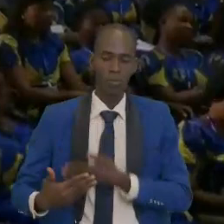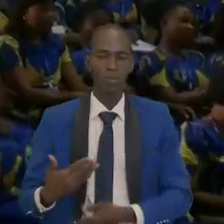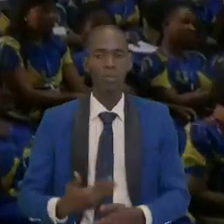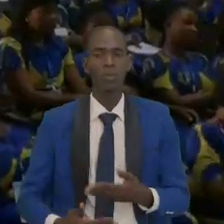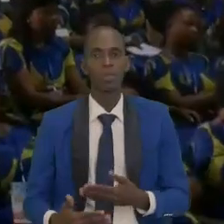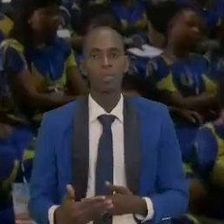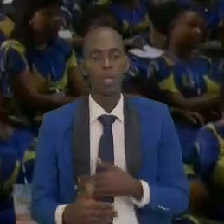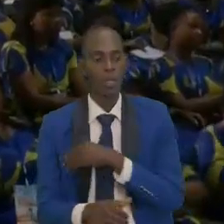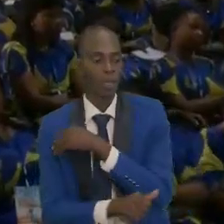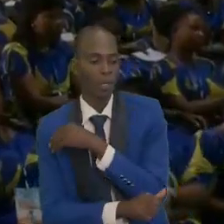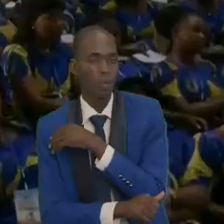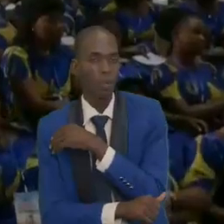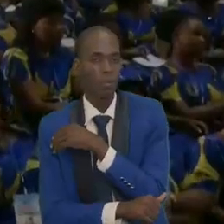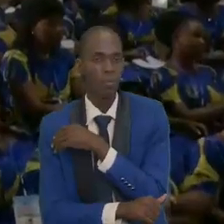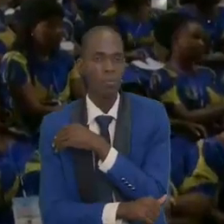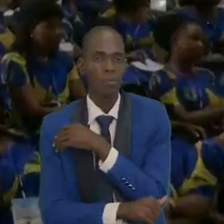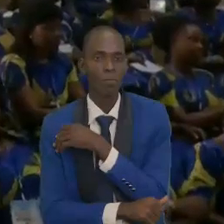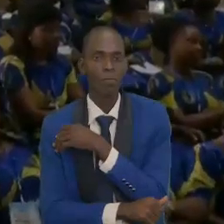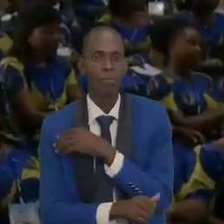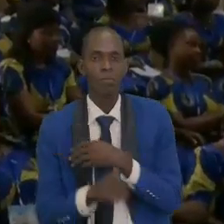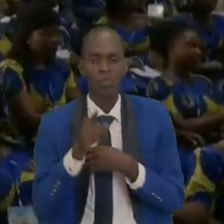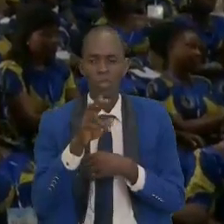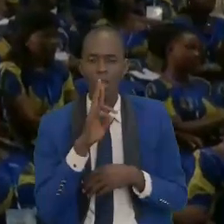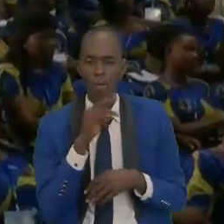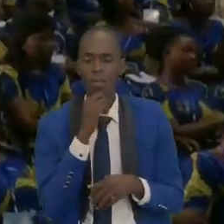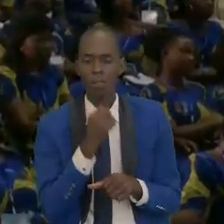Abraham you're 99